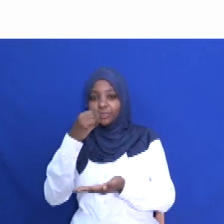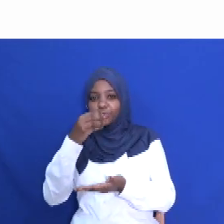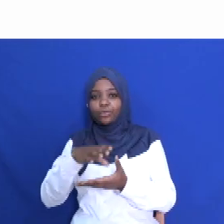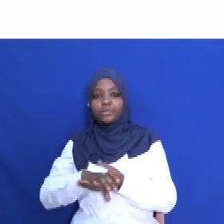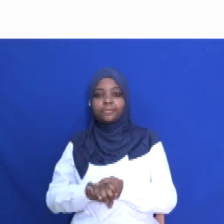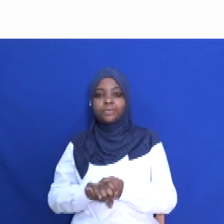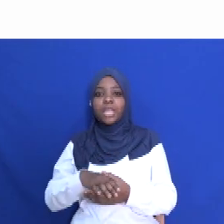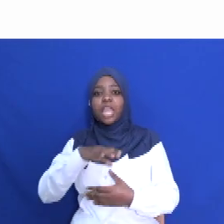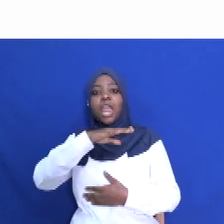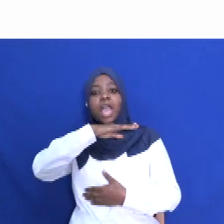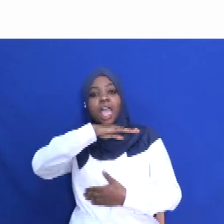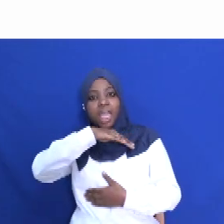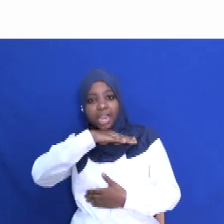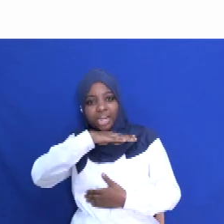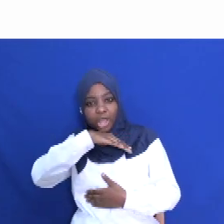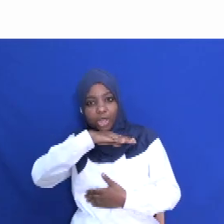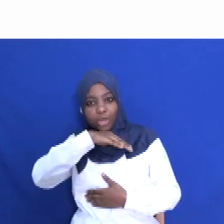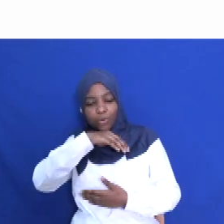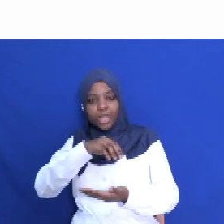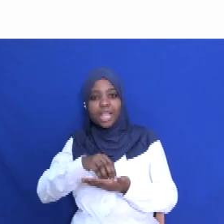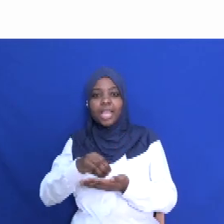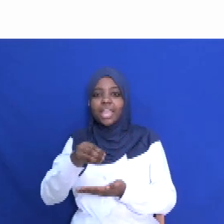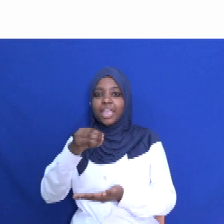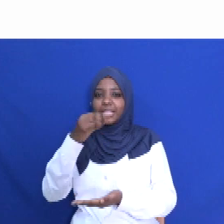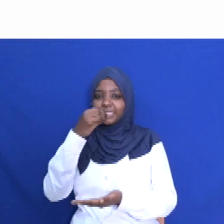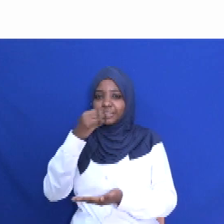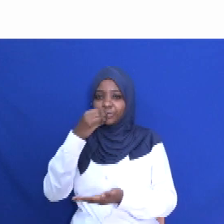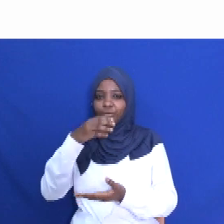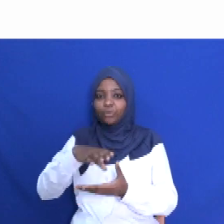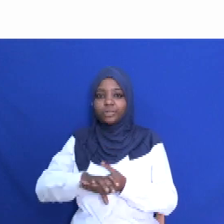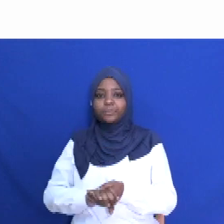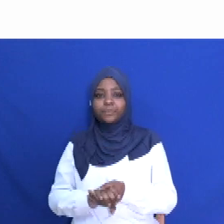We have seen different animals, including the boy.